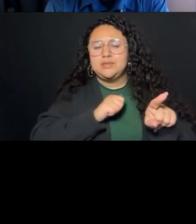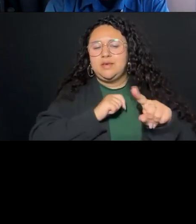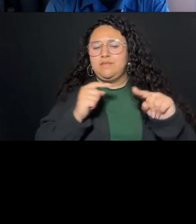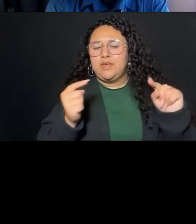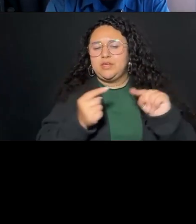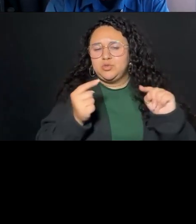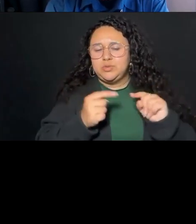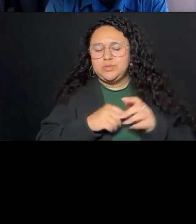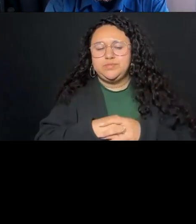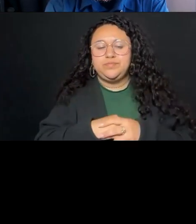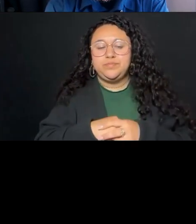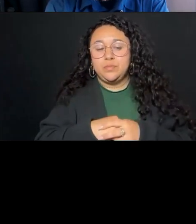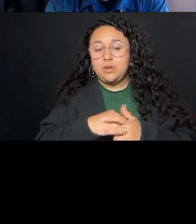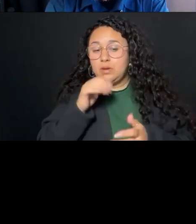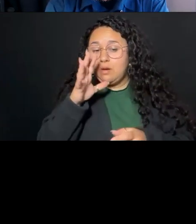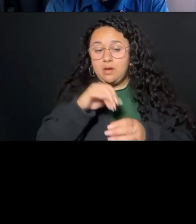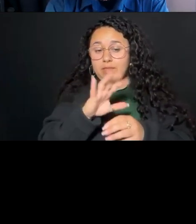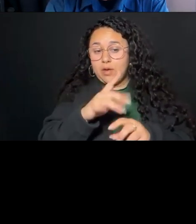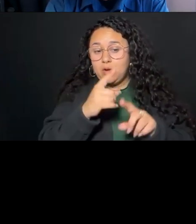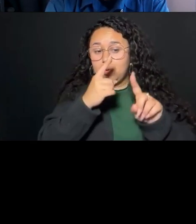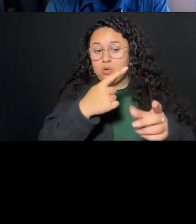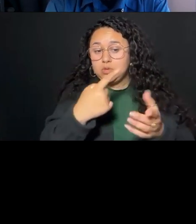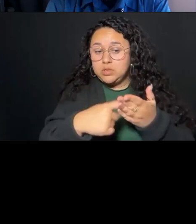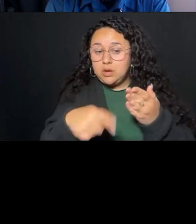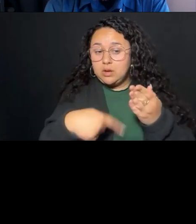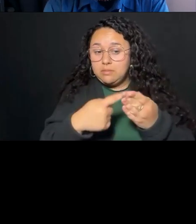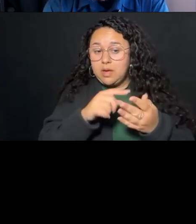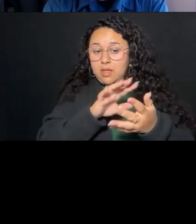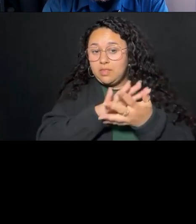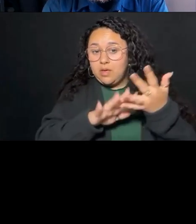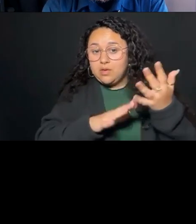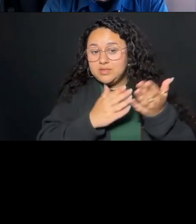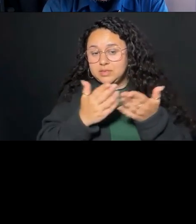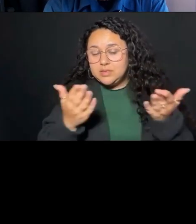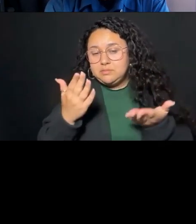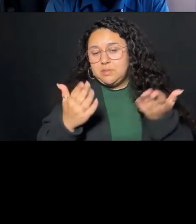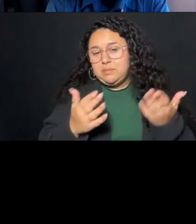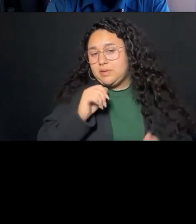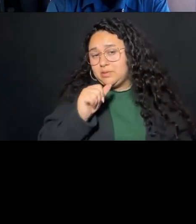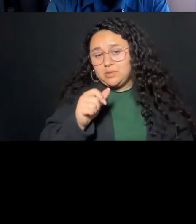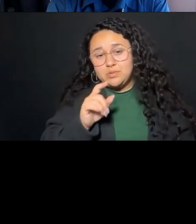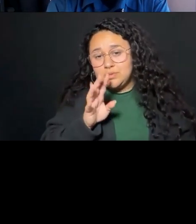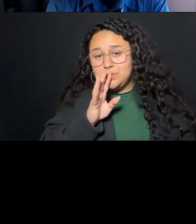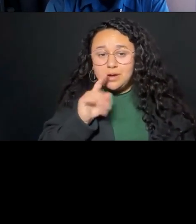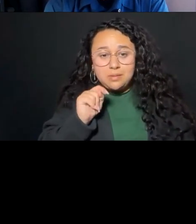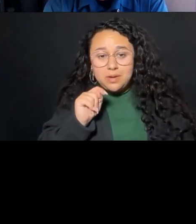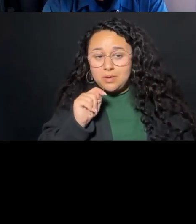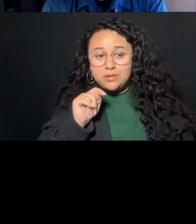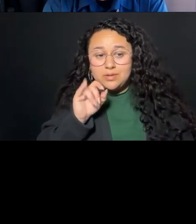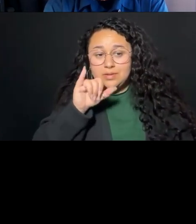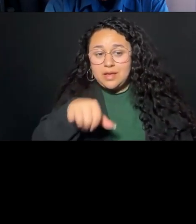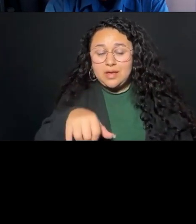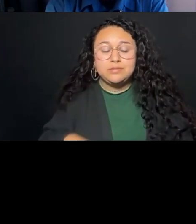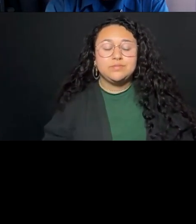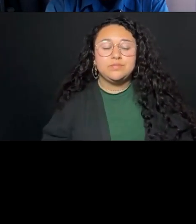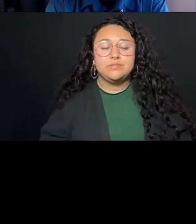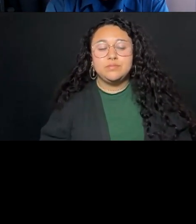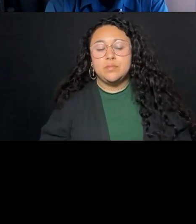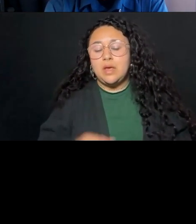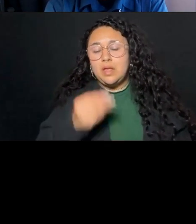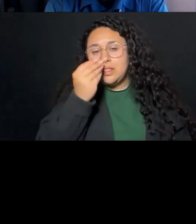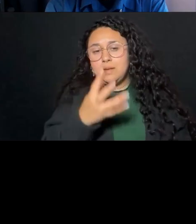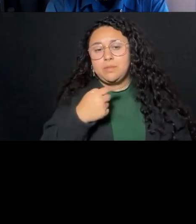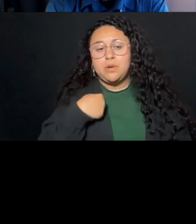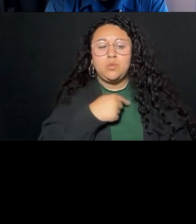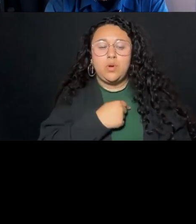not part of their goal to talk about those things, maybe we don't talk about them, or we let them know that we're open to